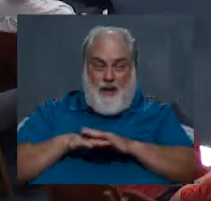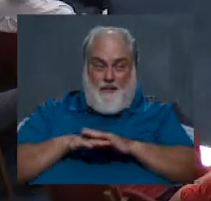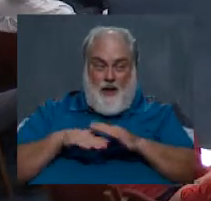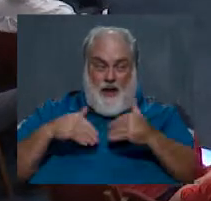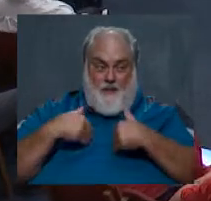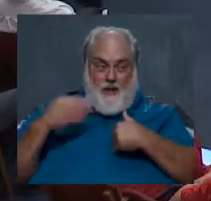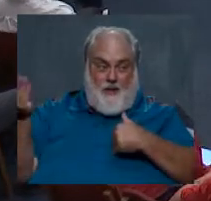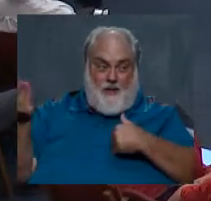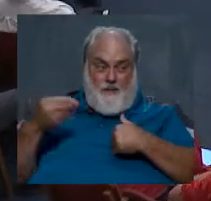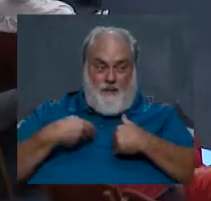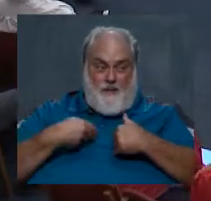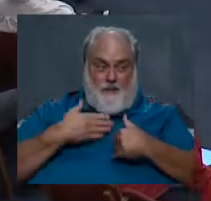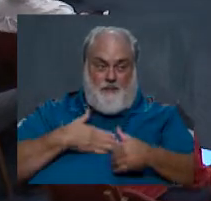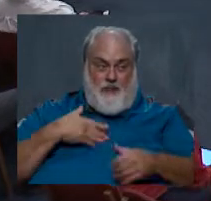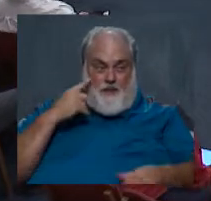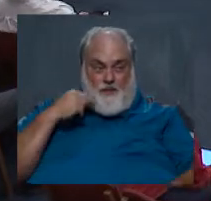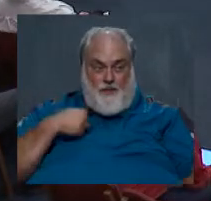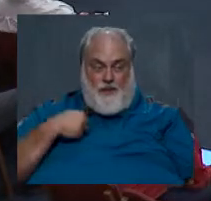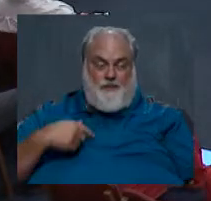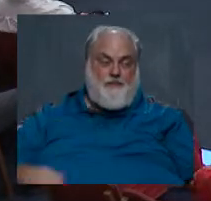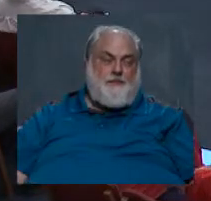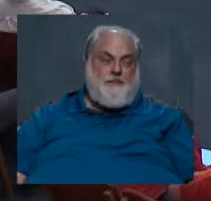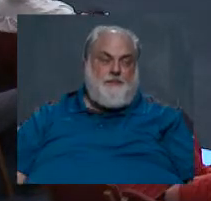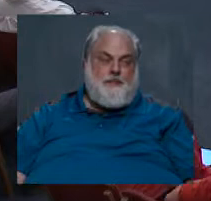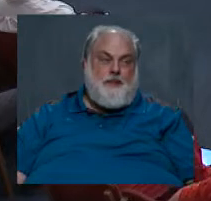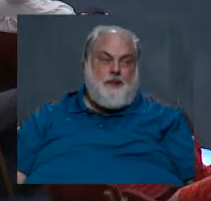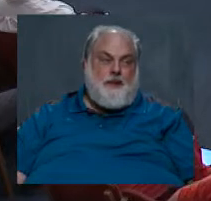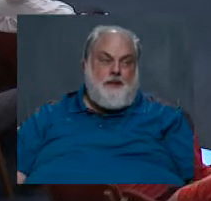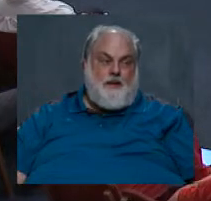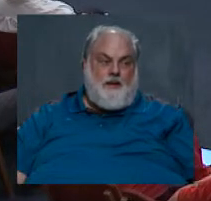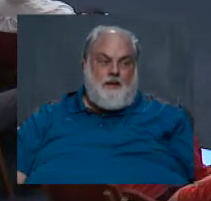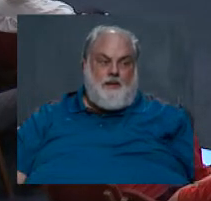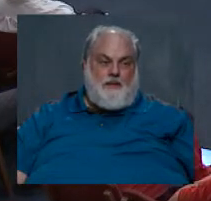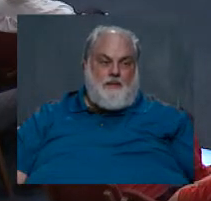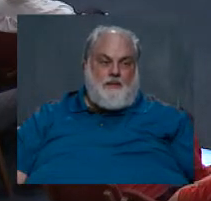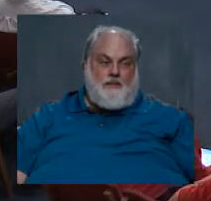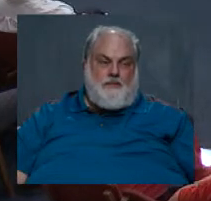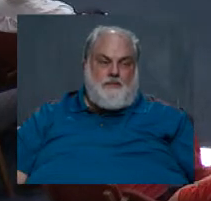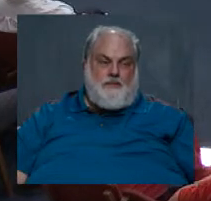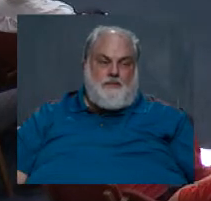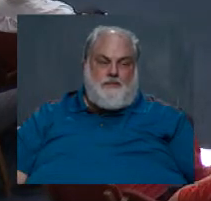green card, please bring it up here. That'd be great.